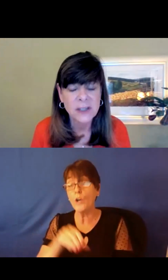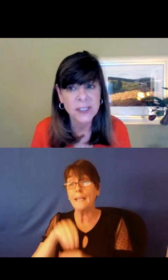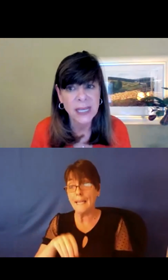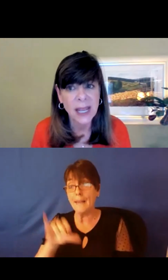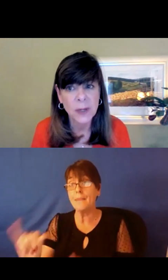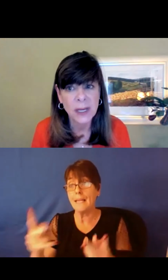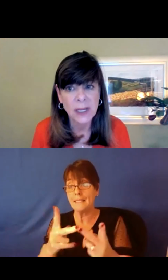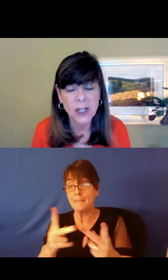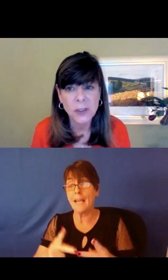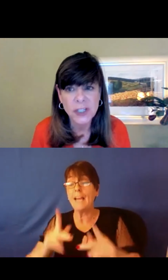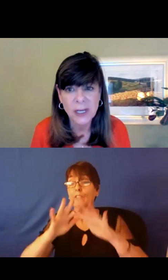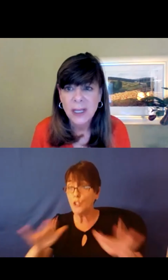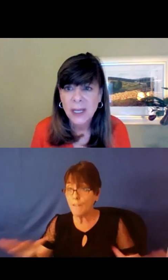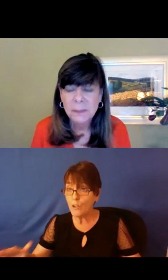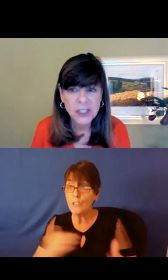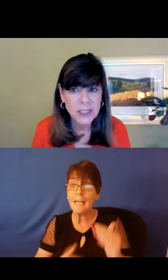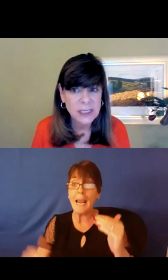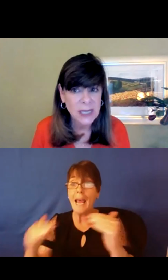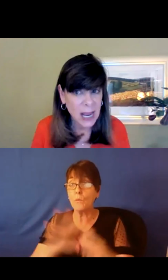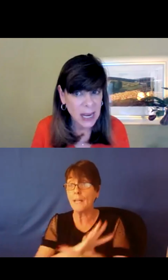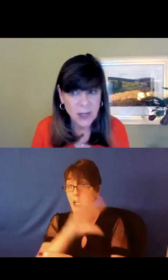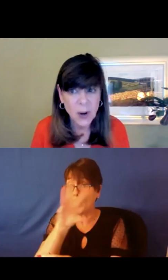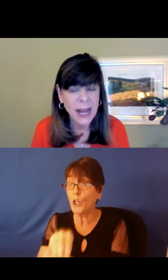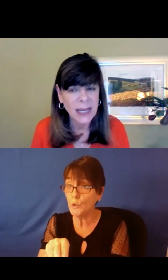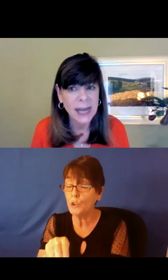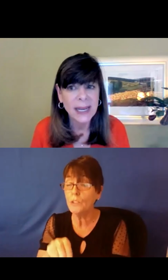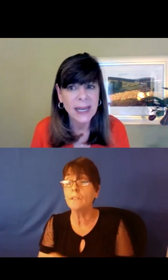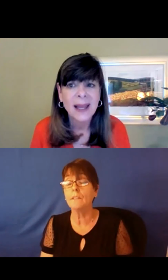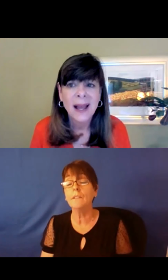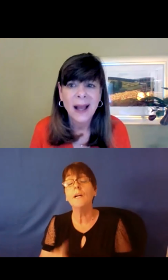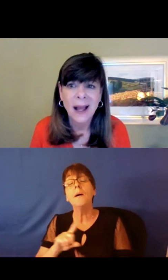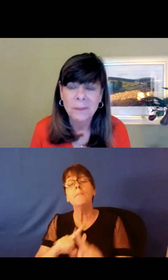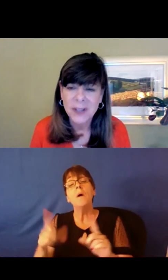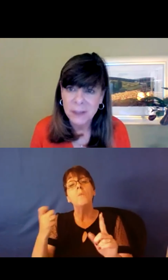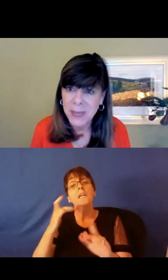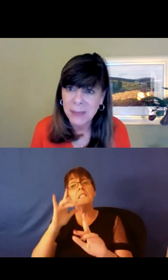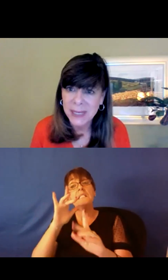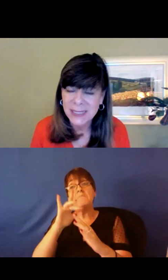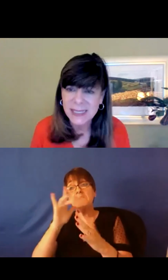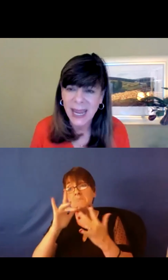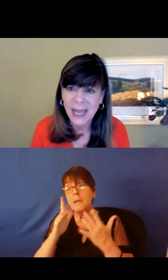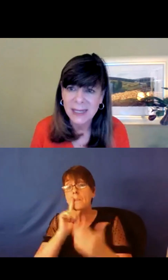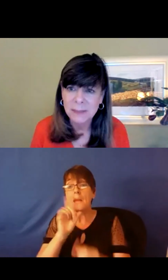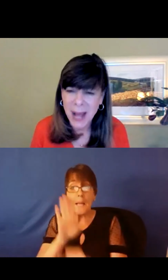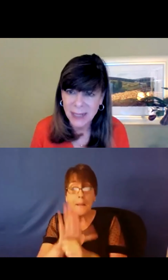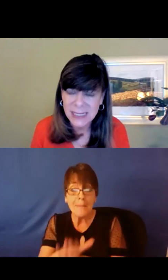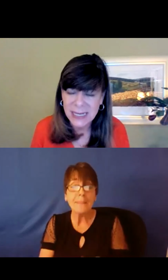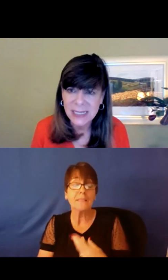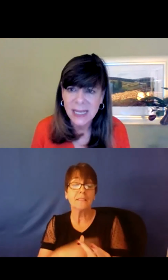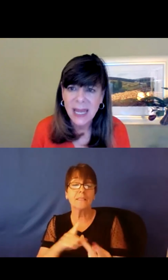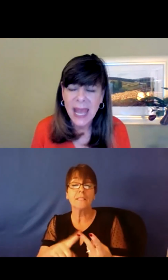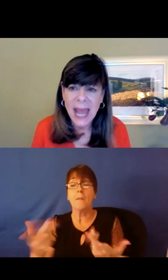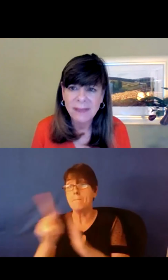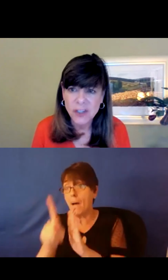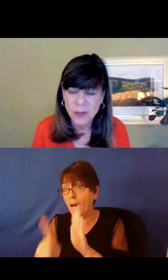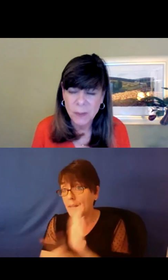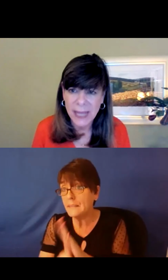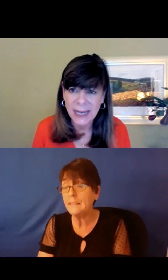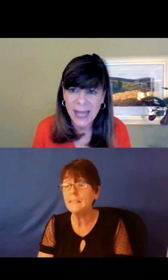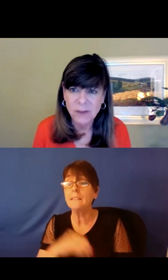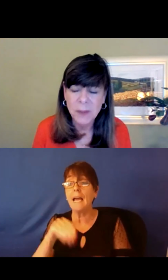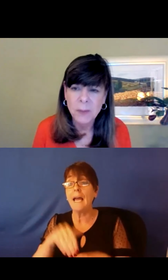of diversity, equity, and inclusion, but just highlighting commitments and policies at